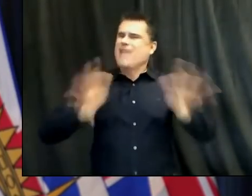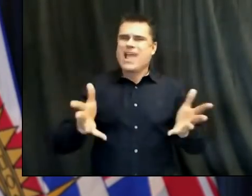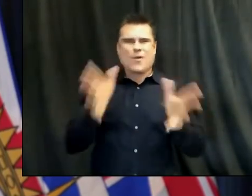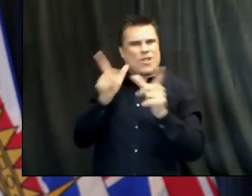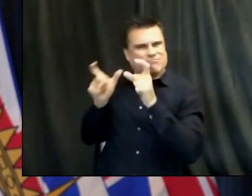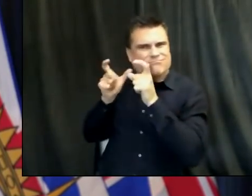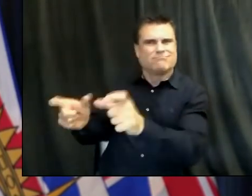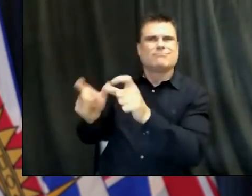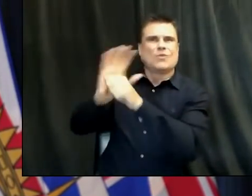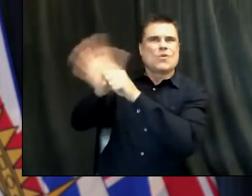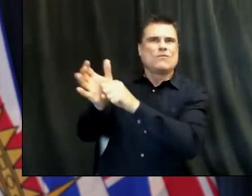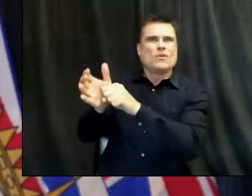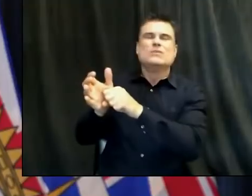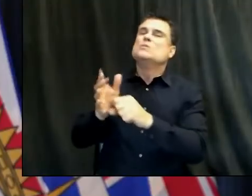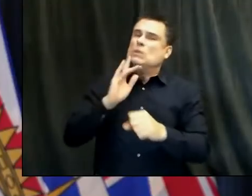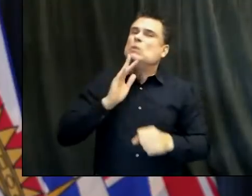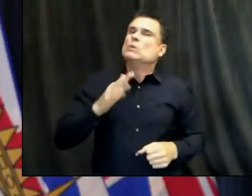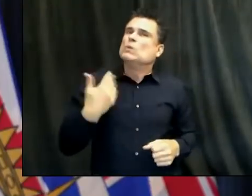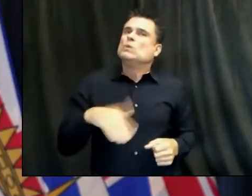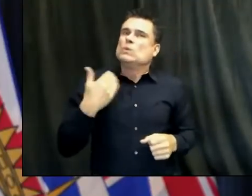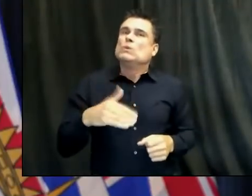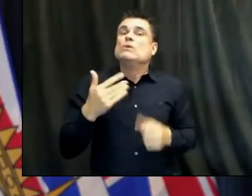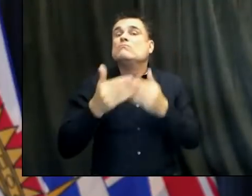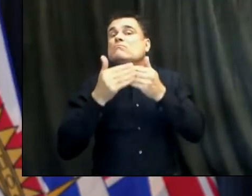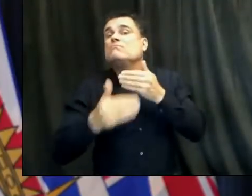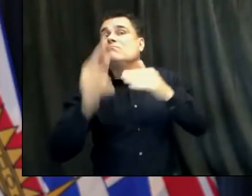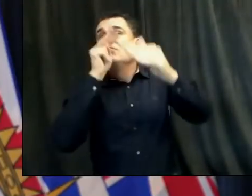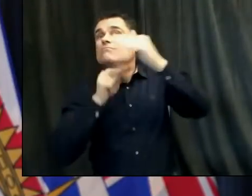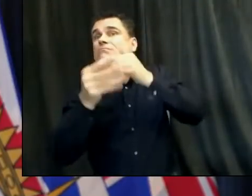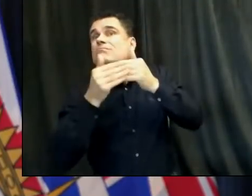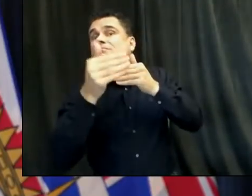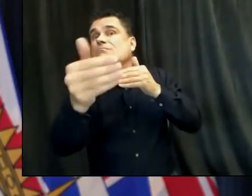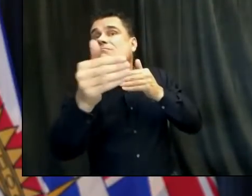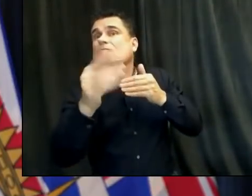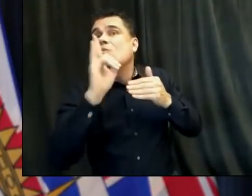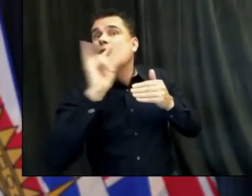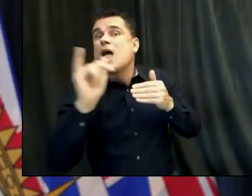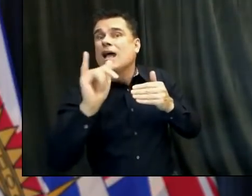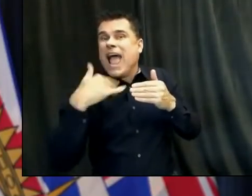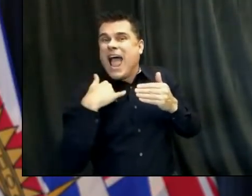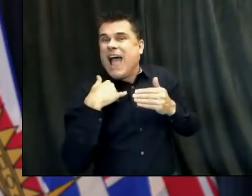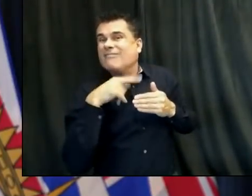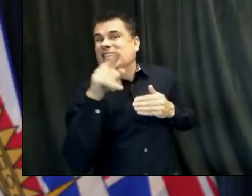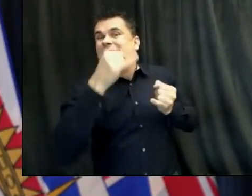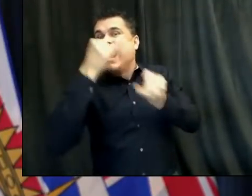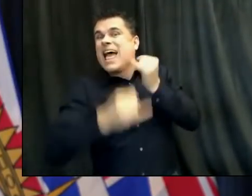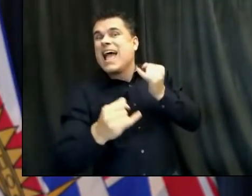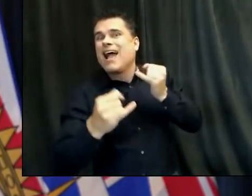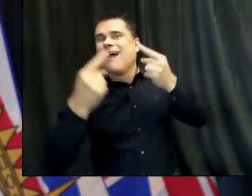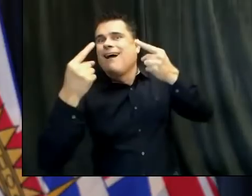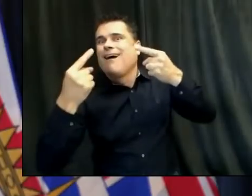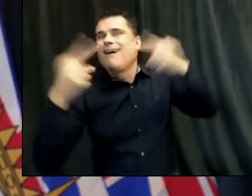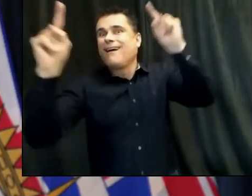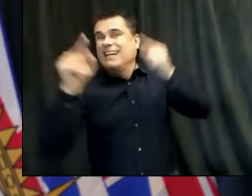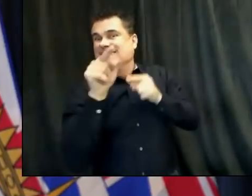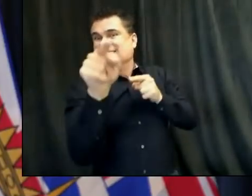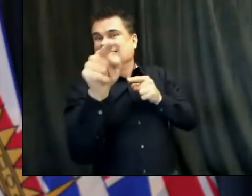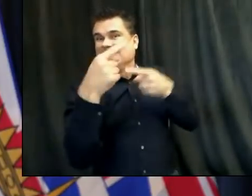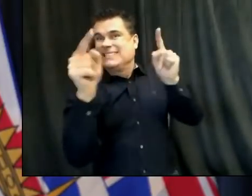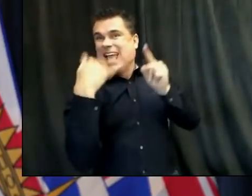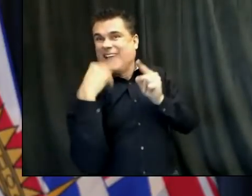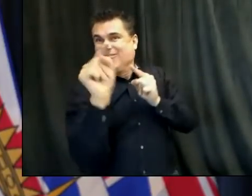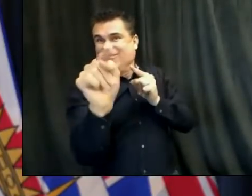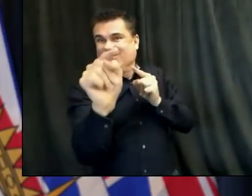work together, and we will get through that. And in this, we also have to continue to remind each other that